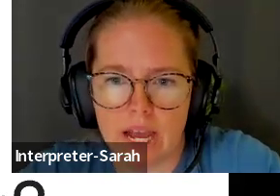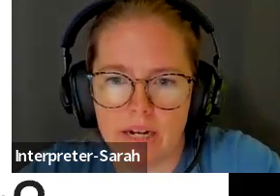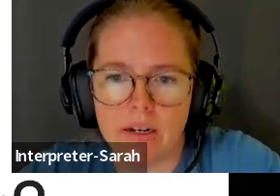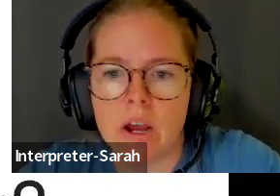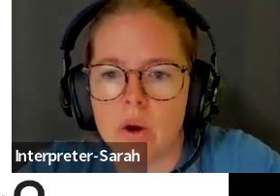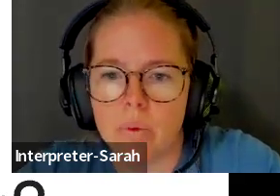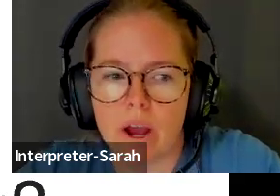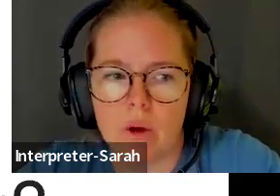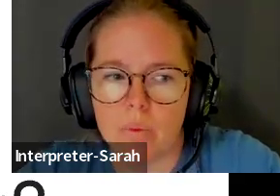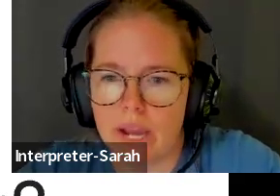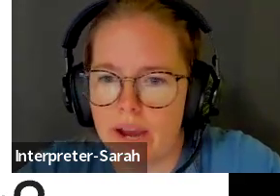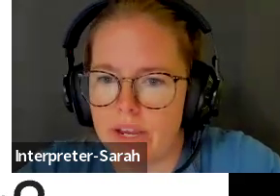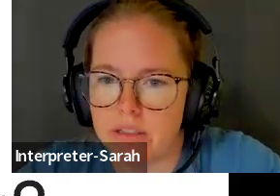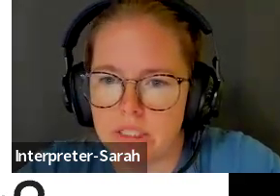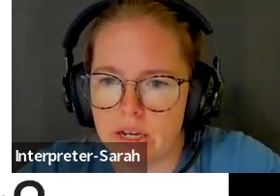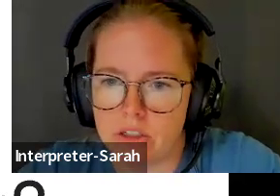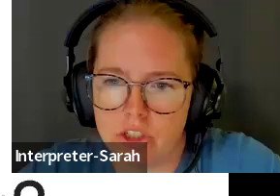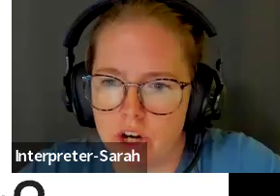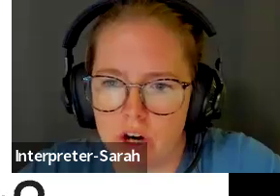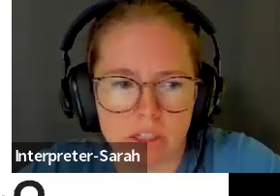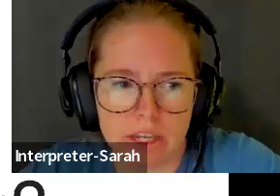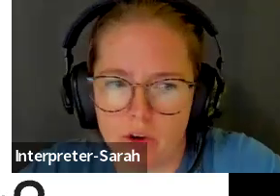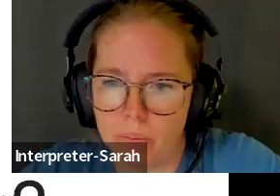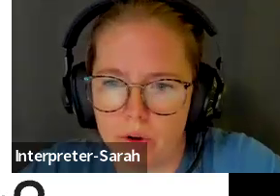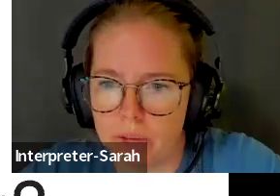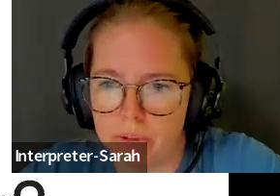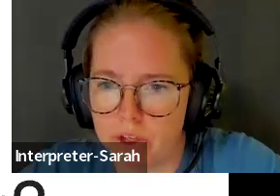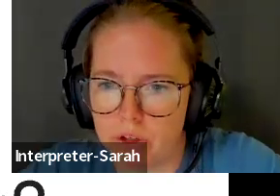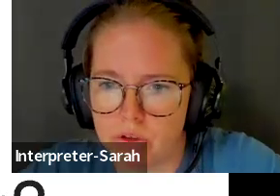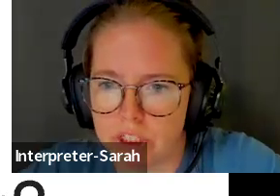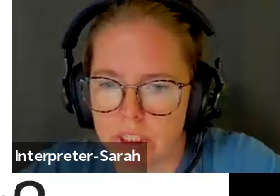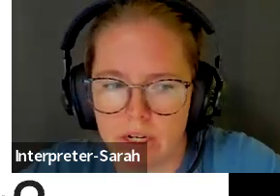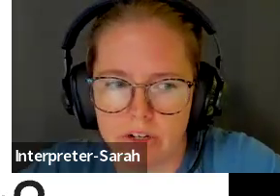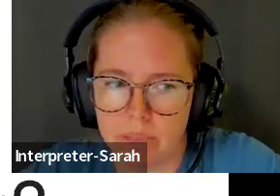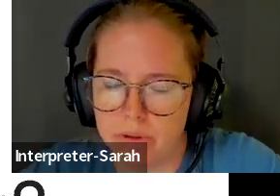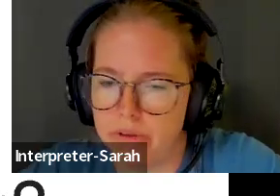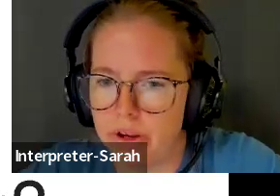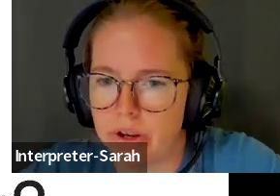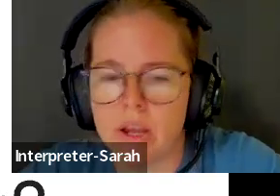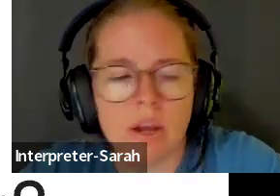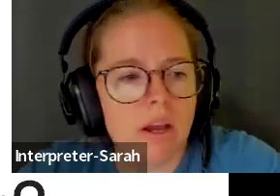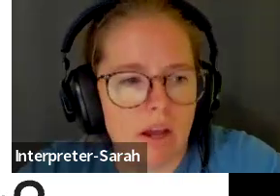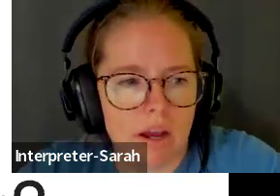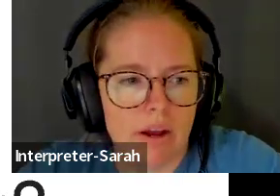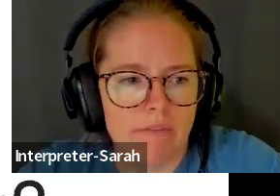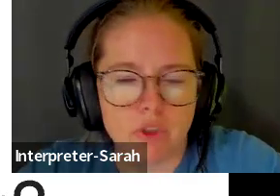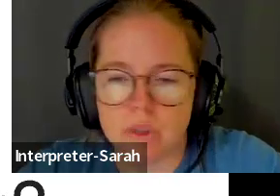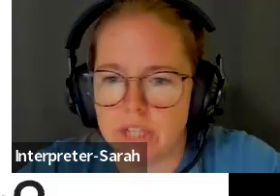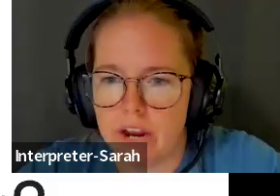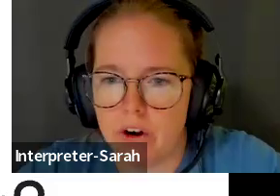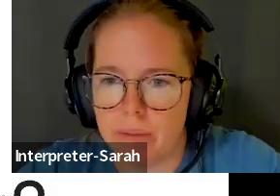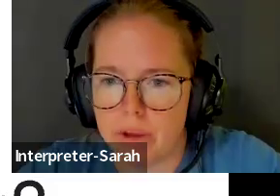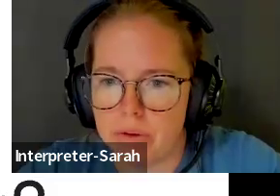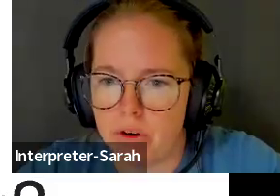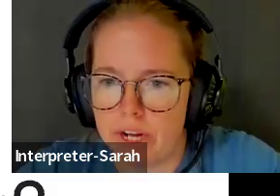along the side, we have a second chart that you could pull up and use, just another example of a